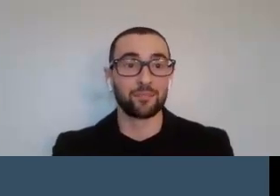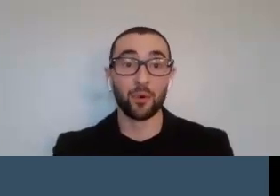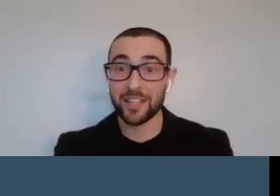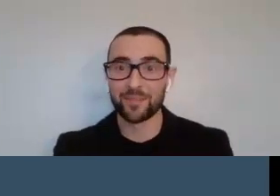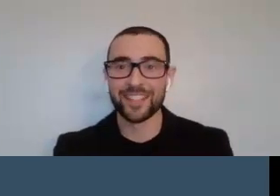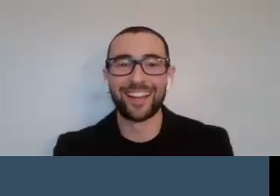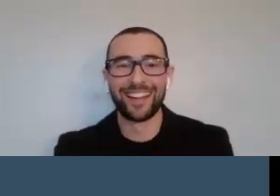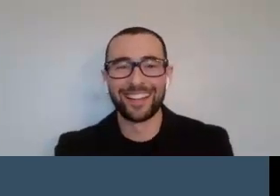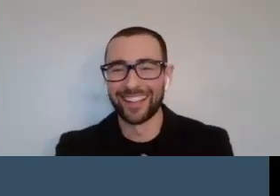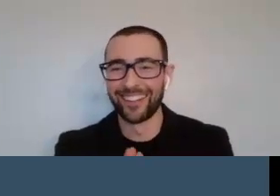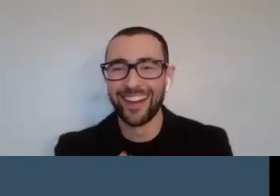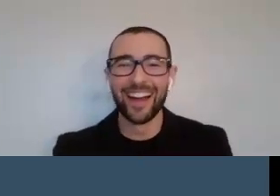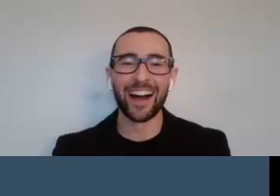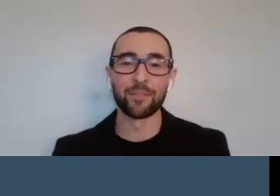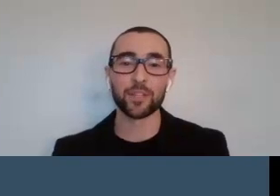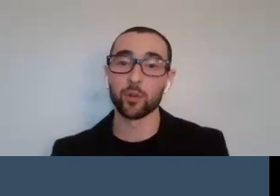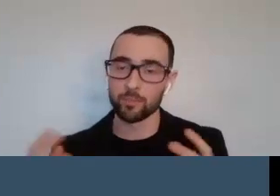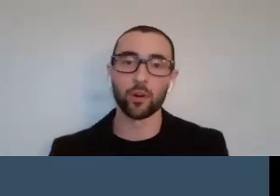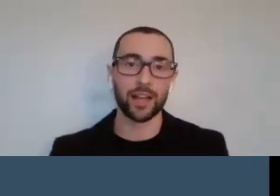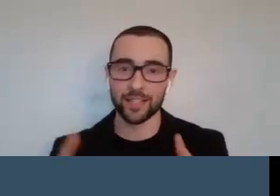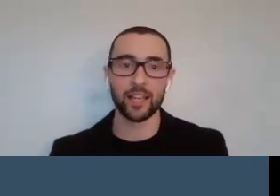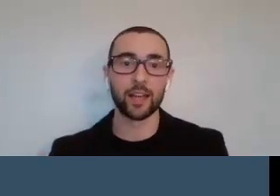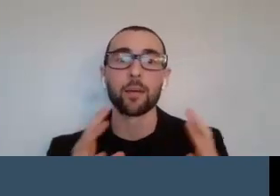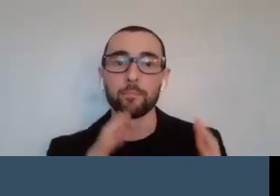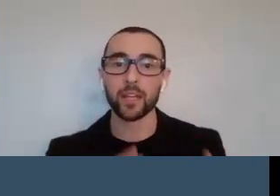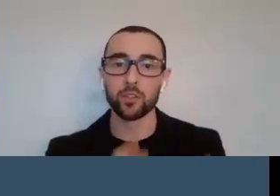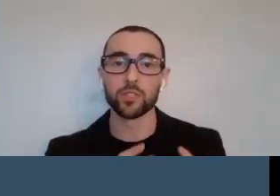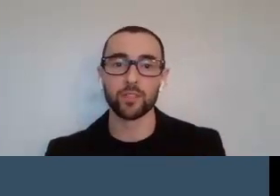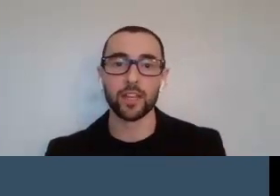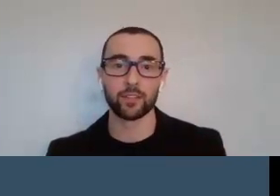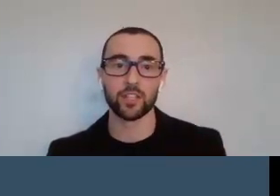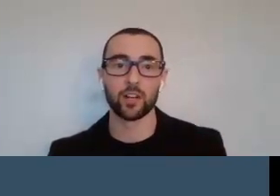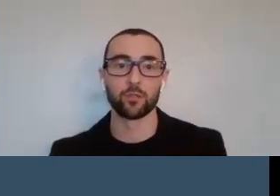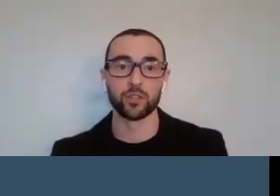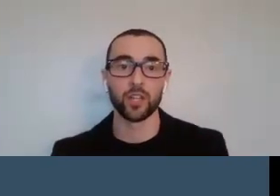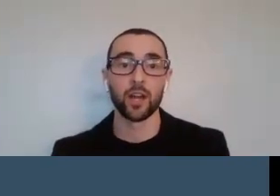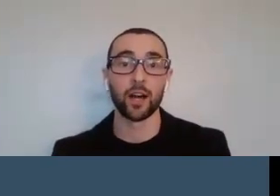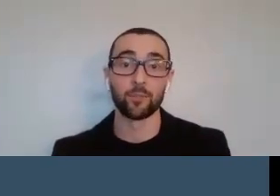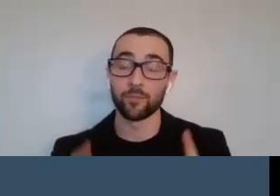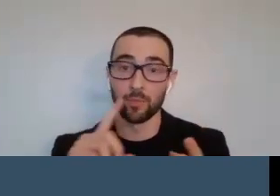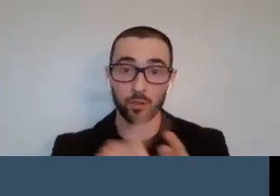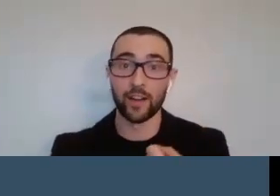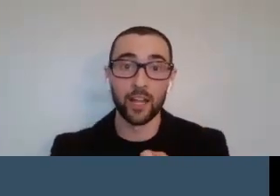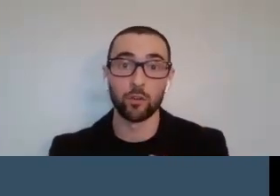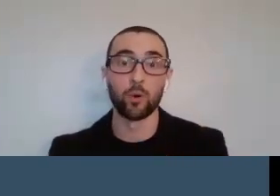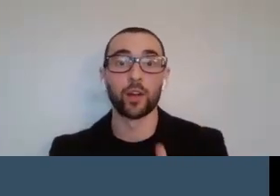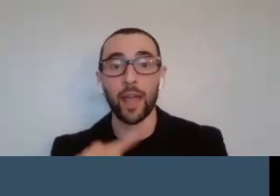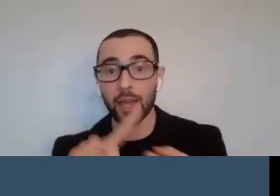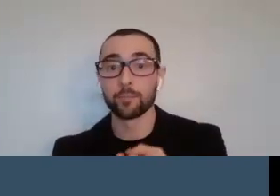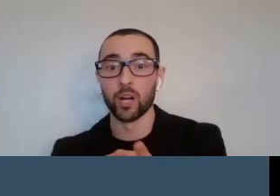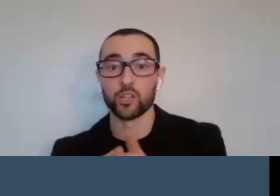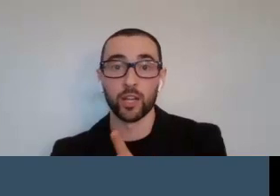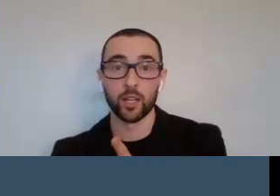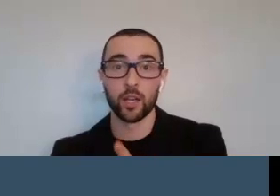Okay, more tips. So it's important, as I said, make use of the accounting software's both financial